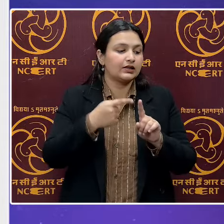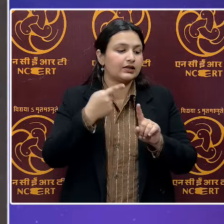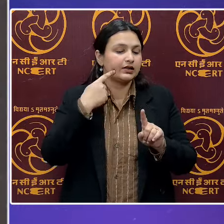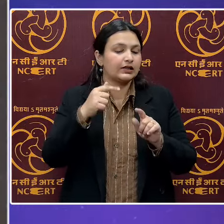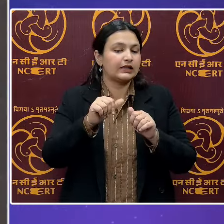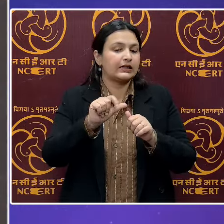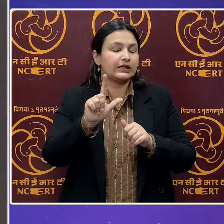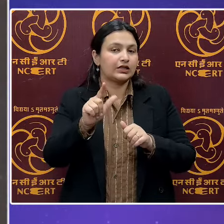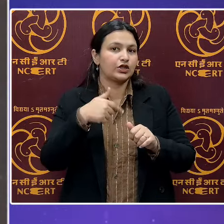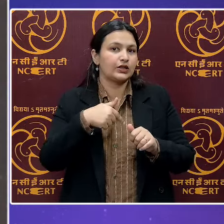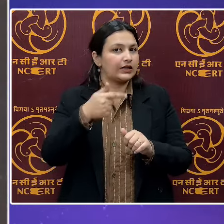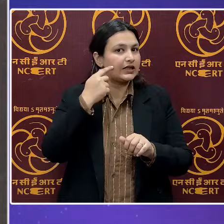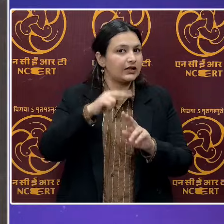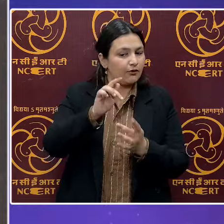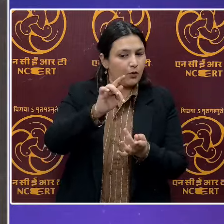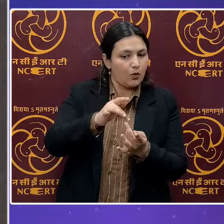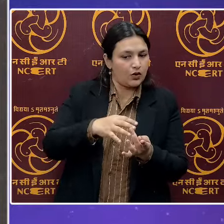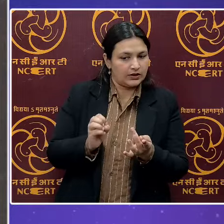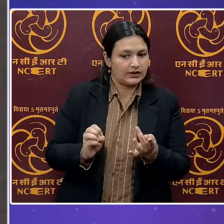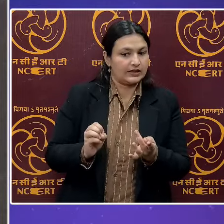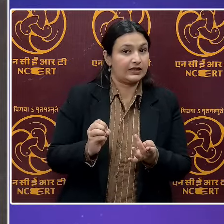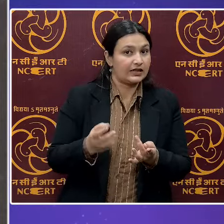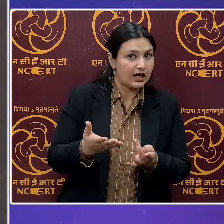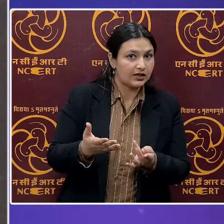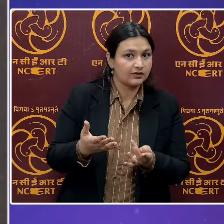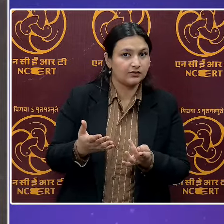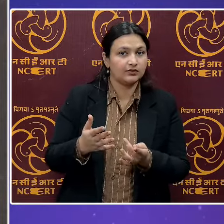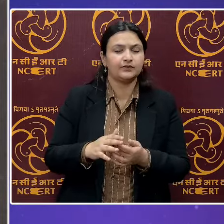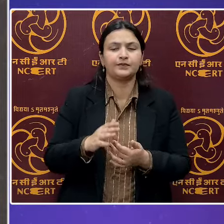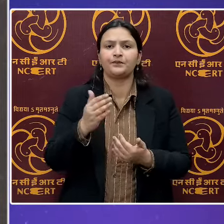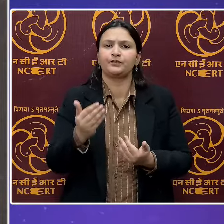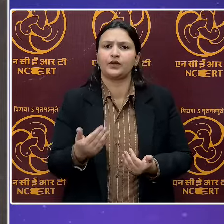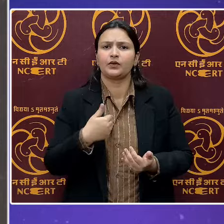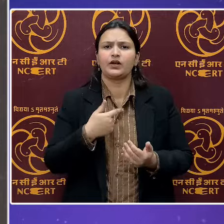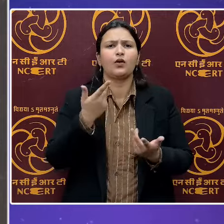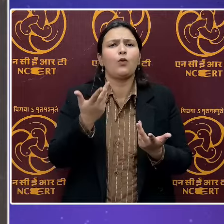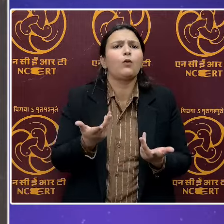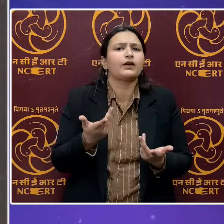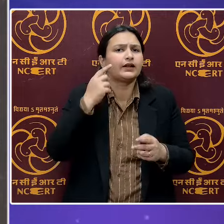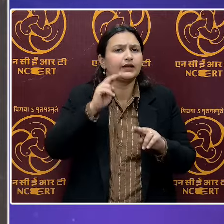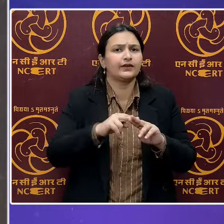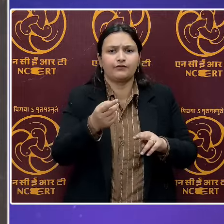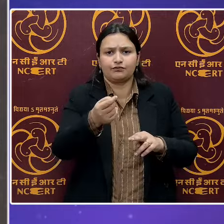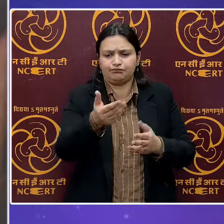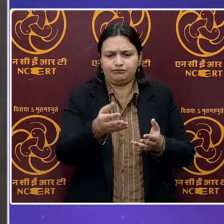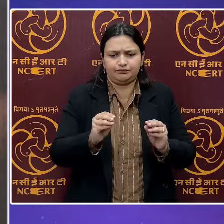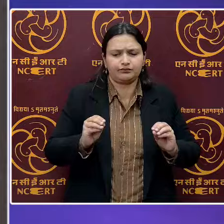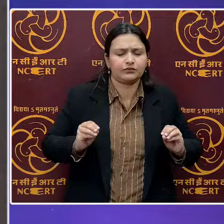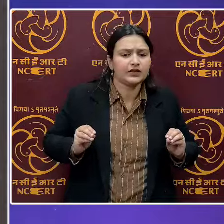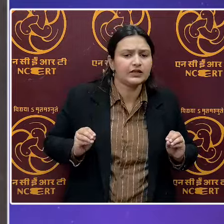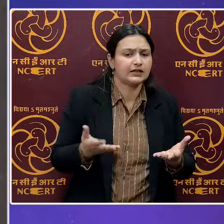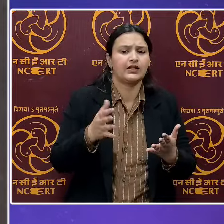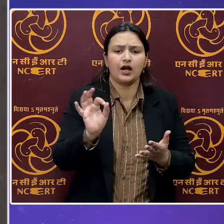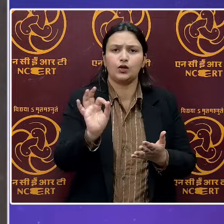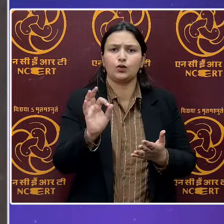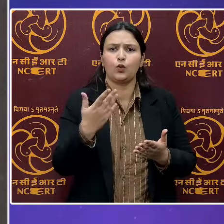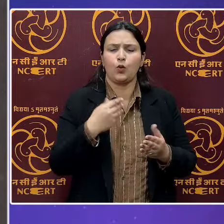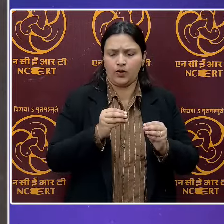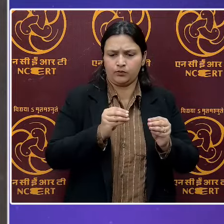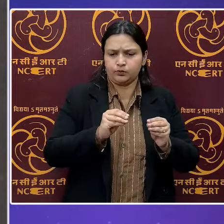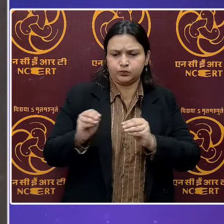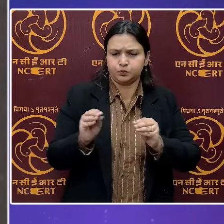motion, if the particle doesn't start either from here or from here, the particle starts from here